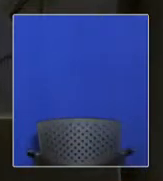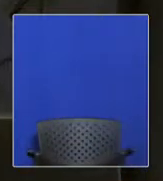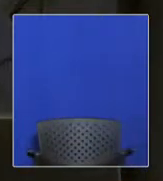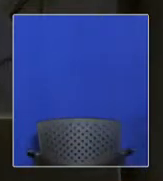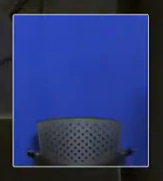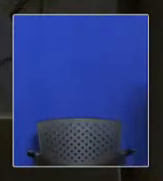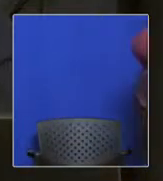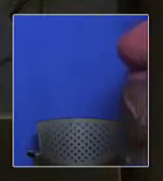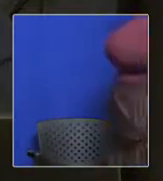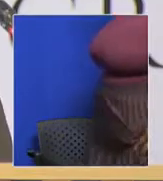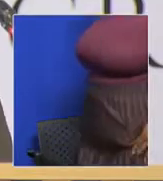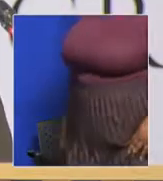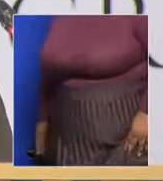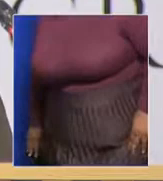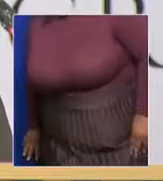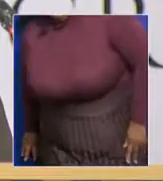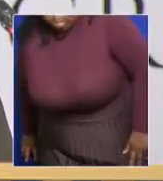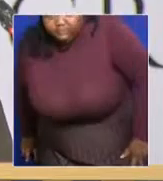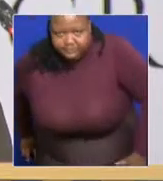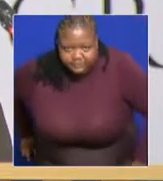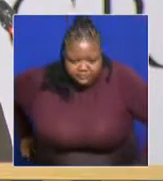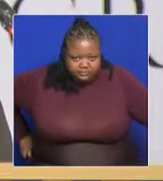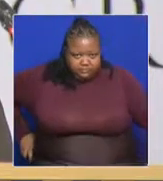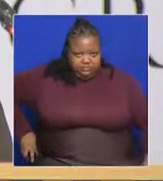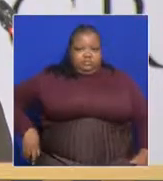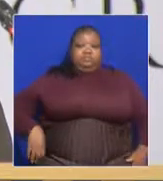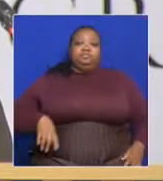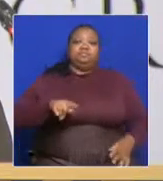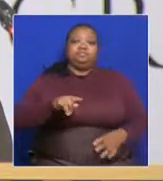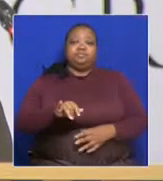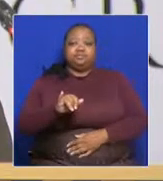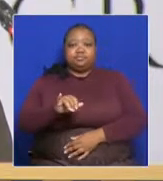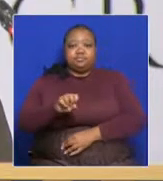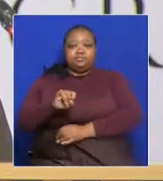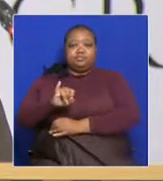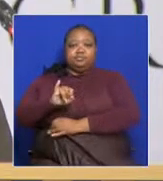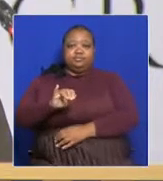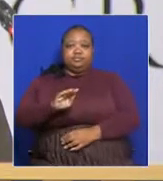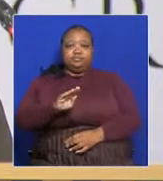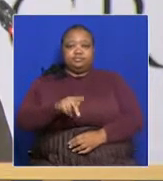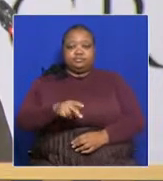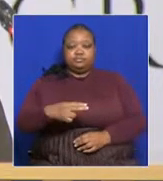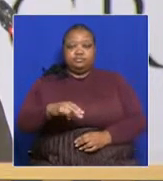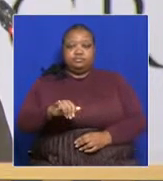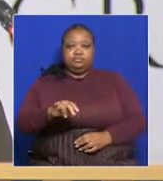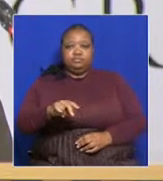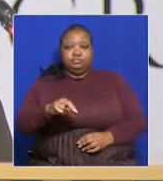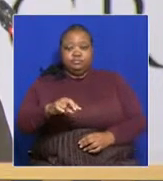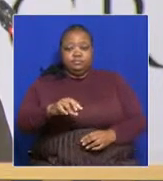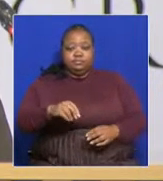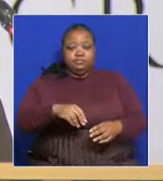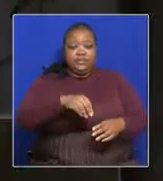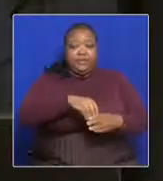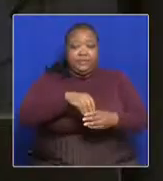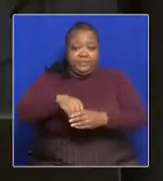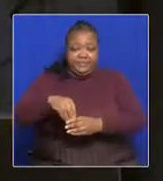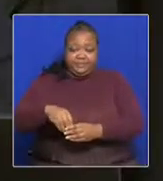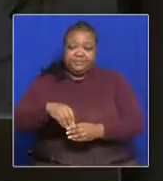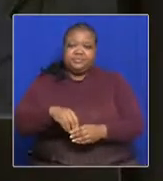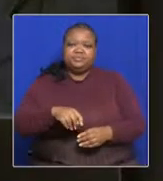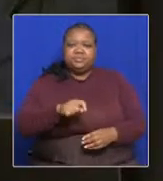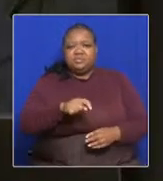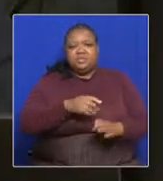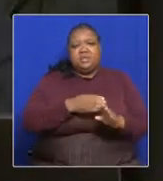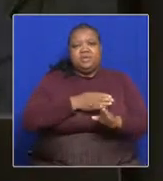at Isipingo Yes, before they are put onto anyone's vehicle and transported to Port Shepstone. You knew that you